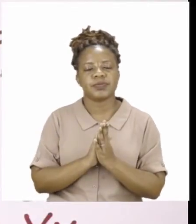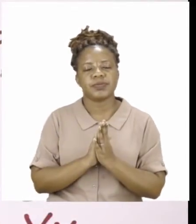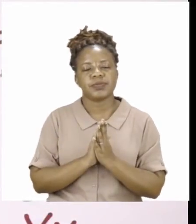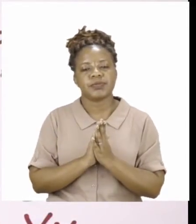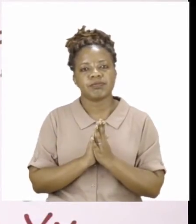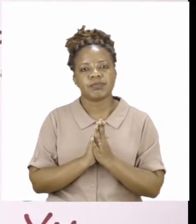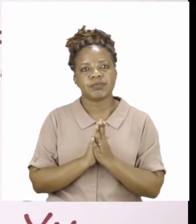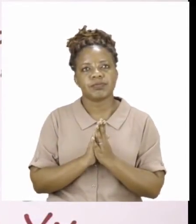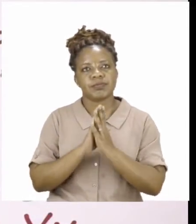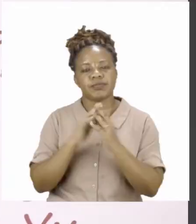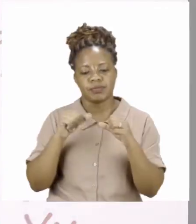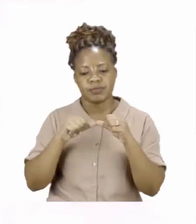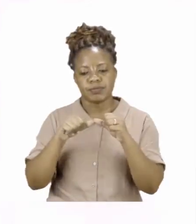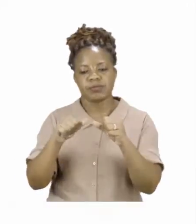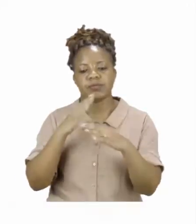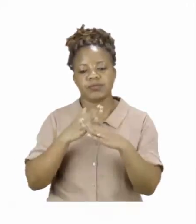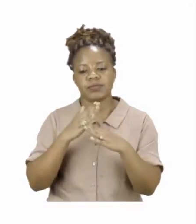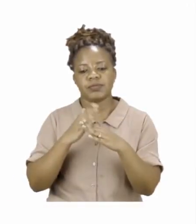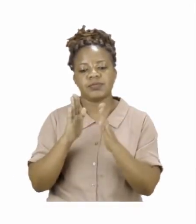page 8.